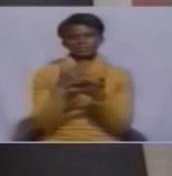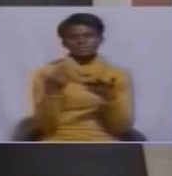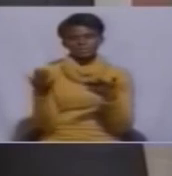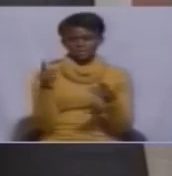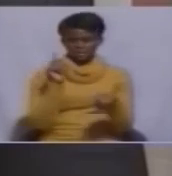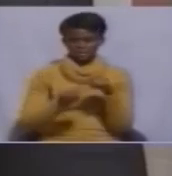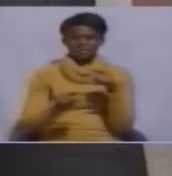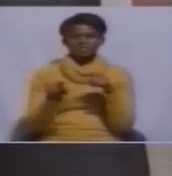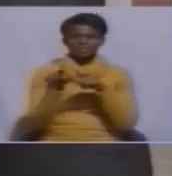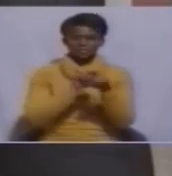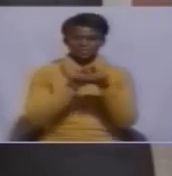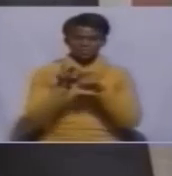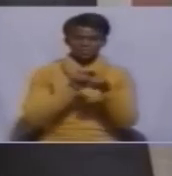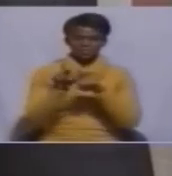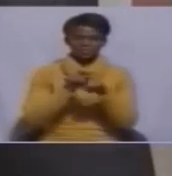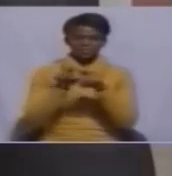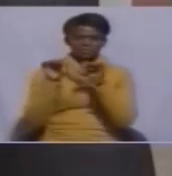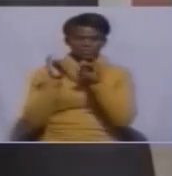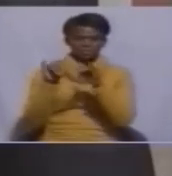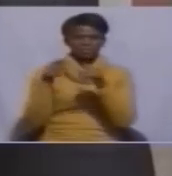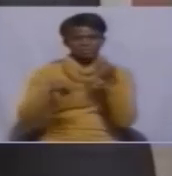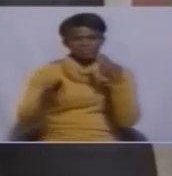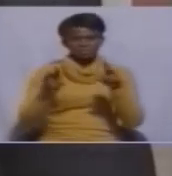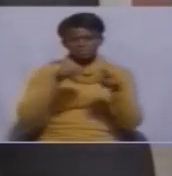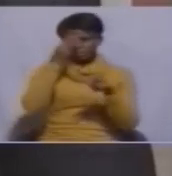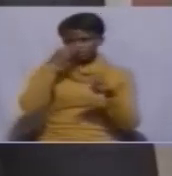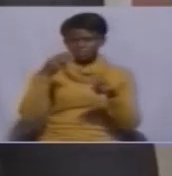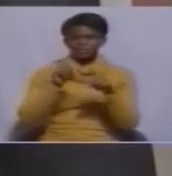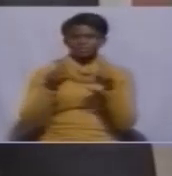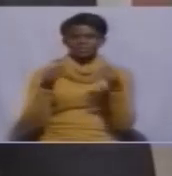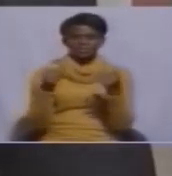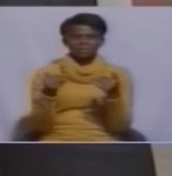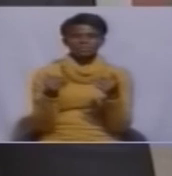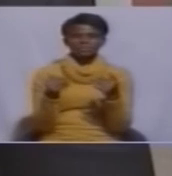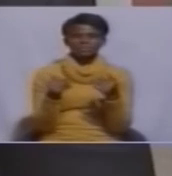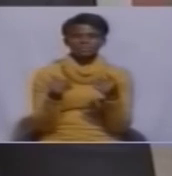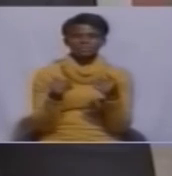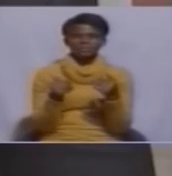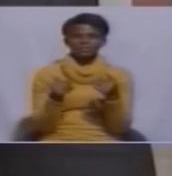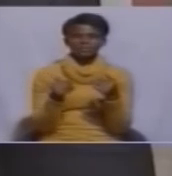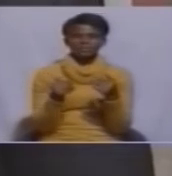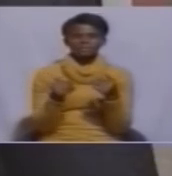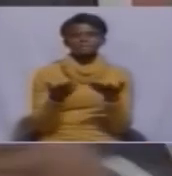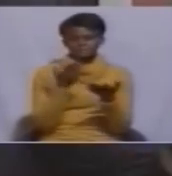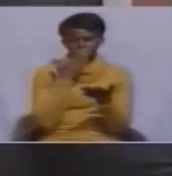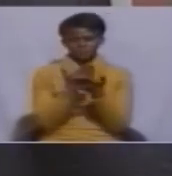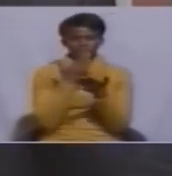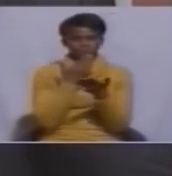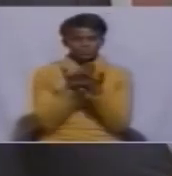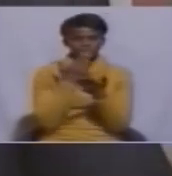cannot run for president if you have got dual citizenship. But then, ultimately, it's an advantage